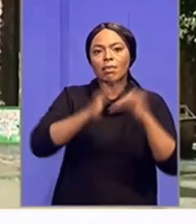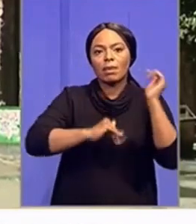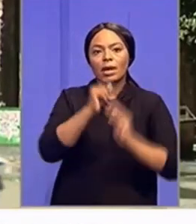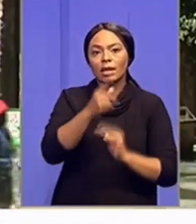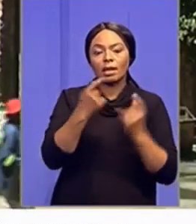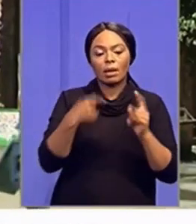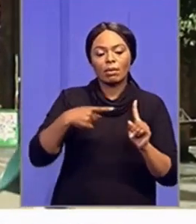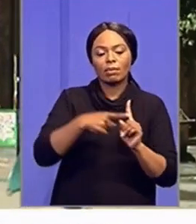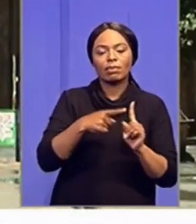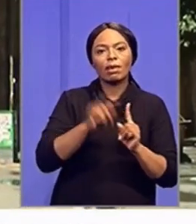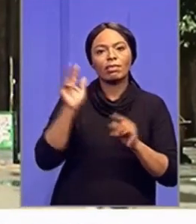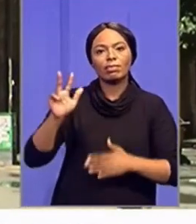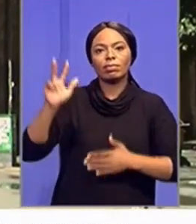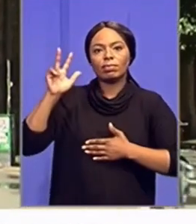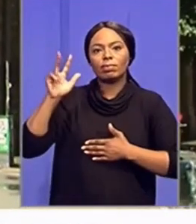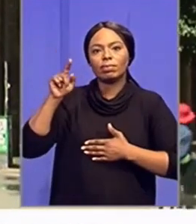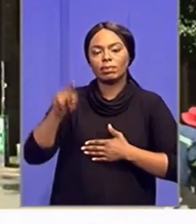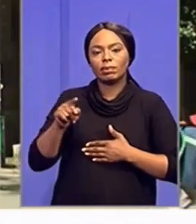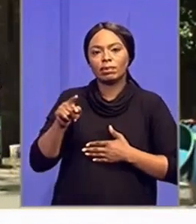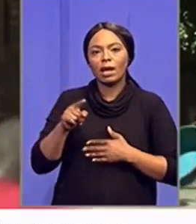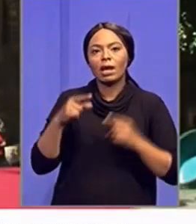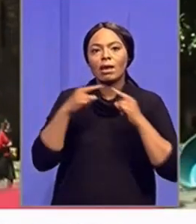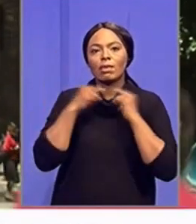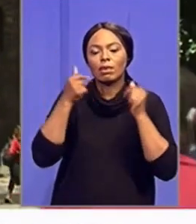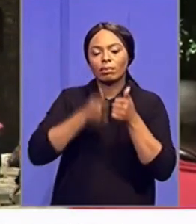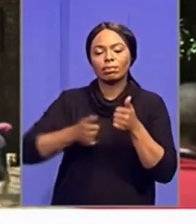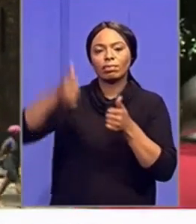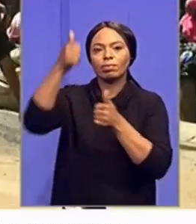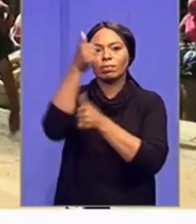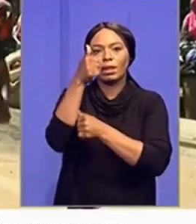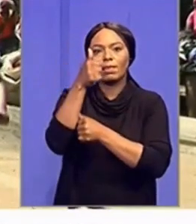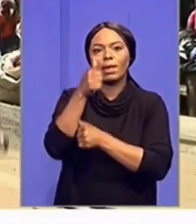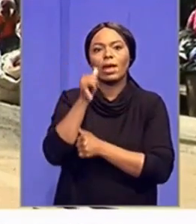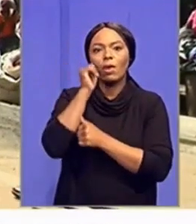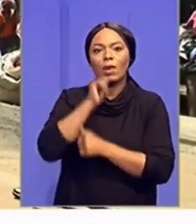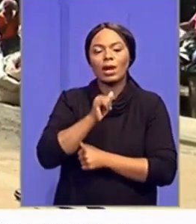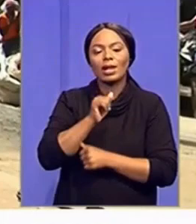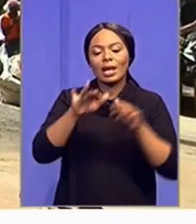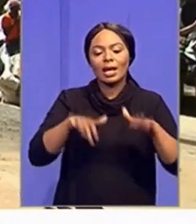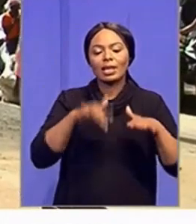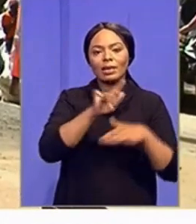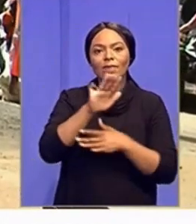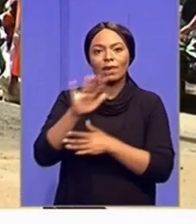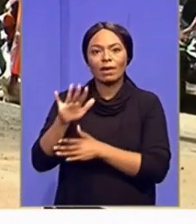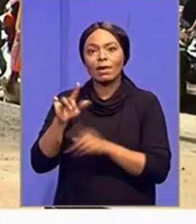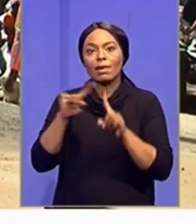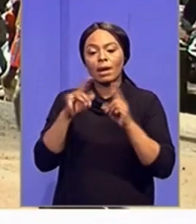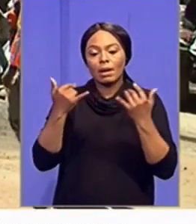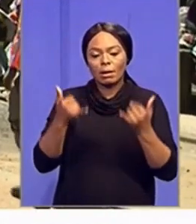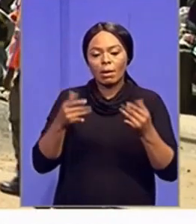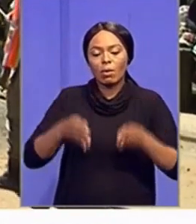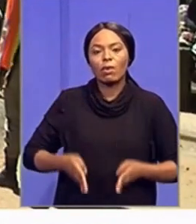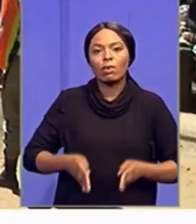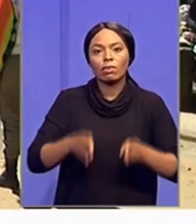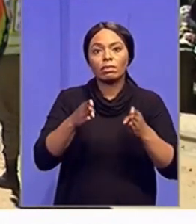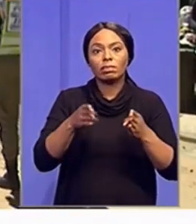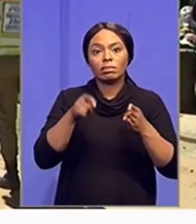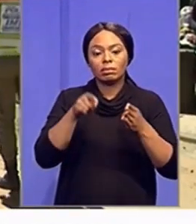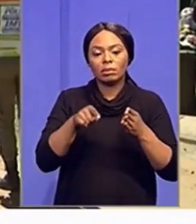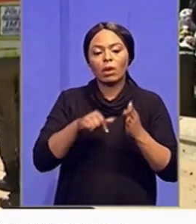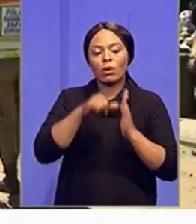hlonamišwa bjalo ka hlogo ya kereke ngwageng wa 1975. Mo bekeng ye moago o ya go šomišwa go swarela moletlo wa segopotšo